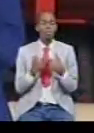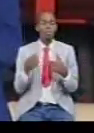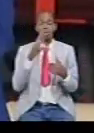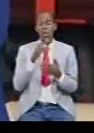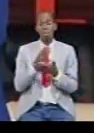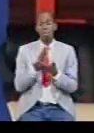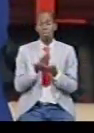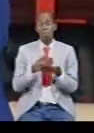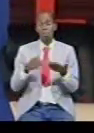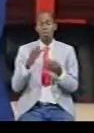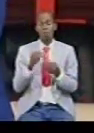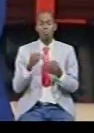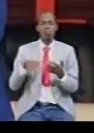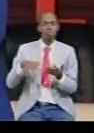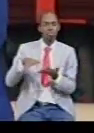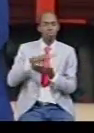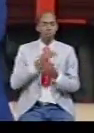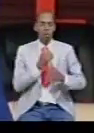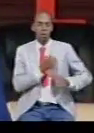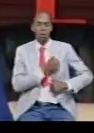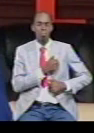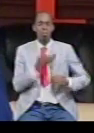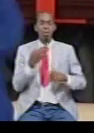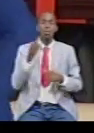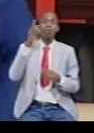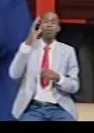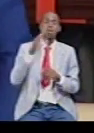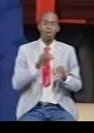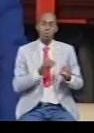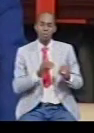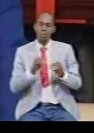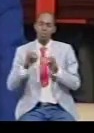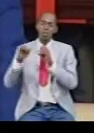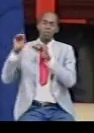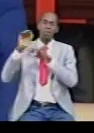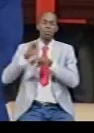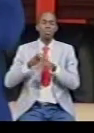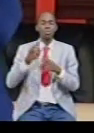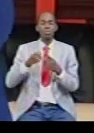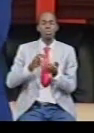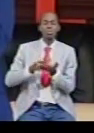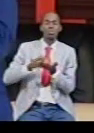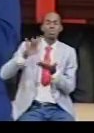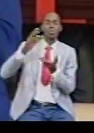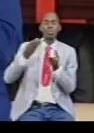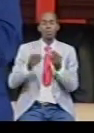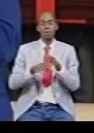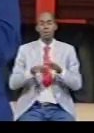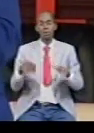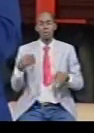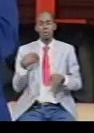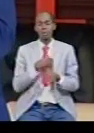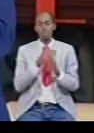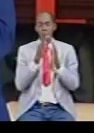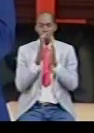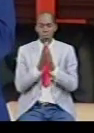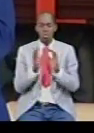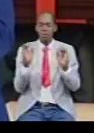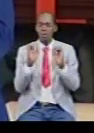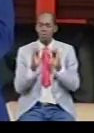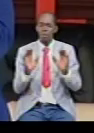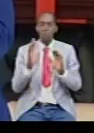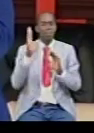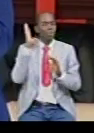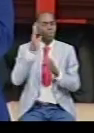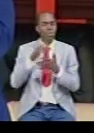this army of God moving on to glory land. And we pray nothing will